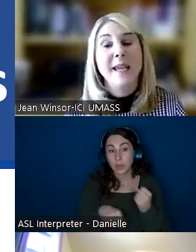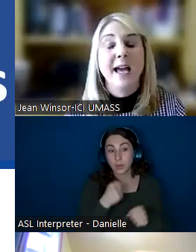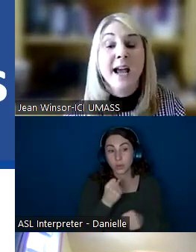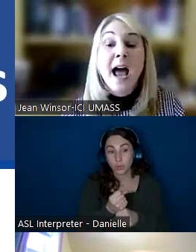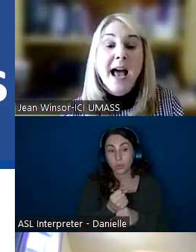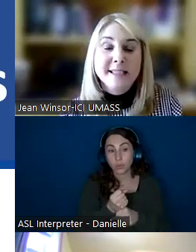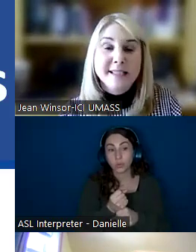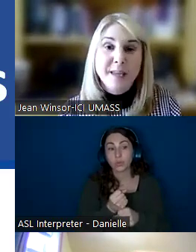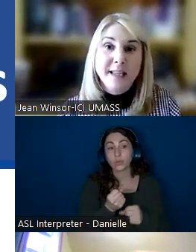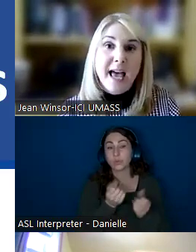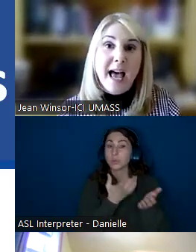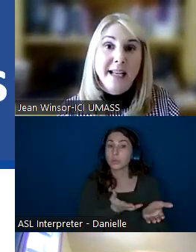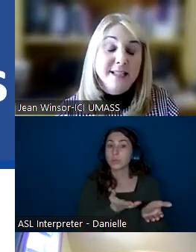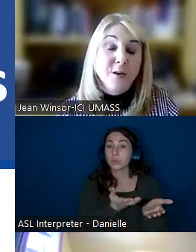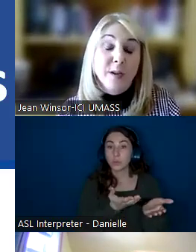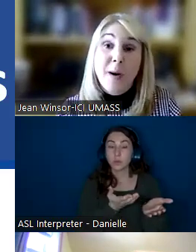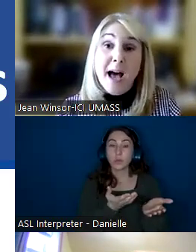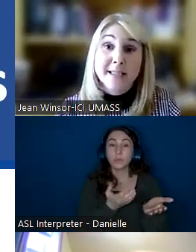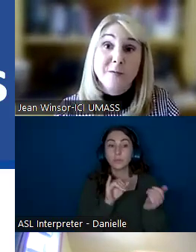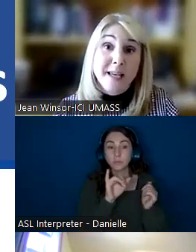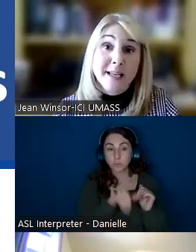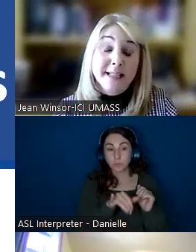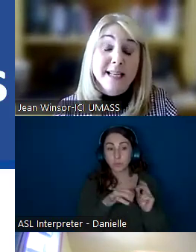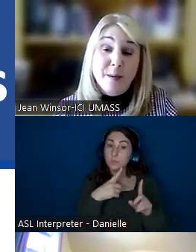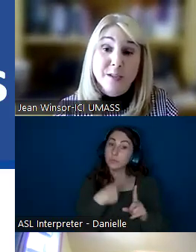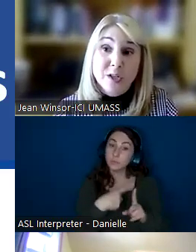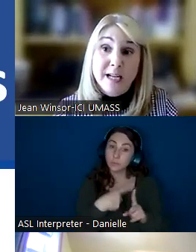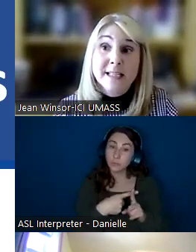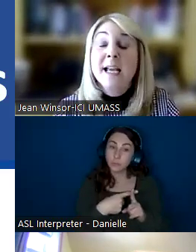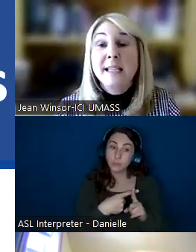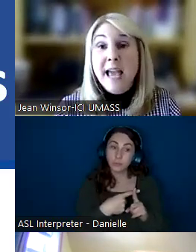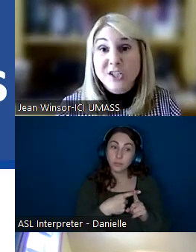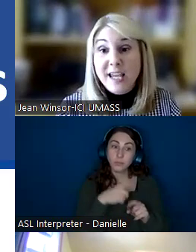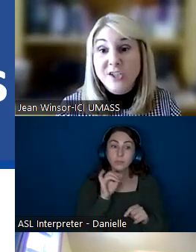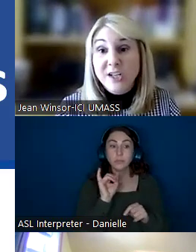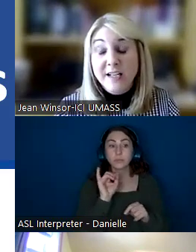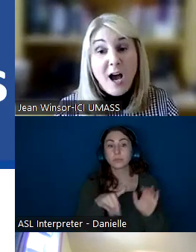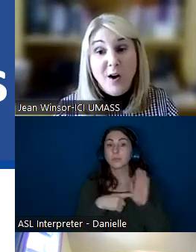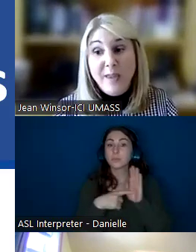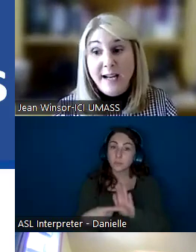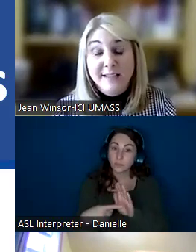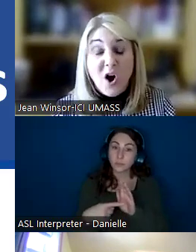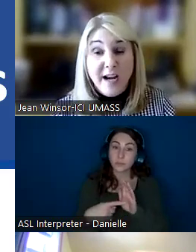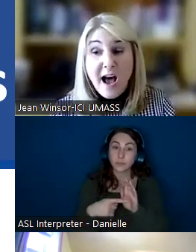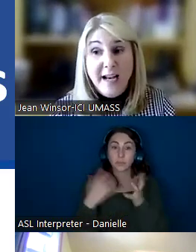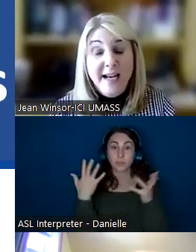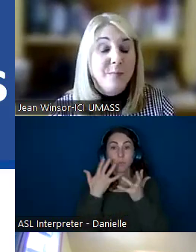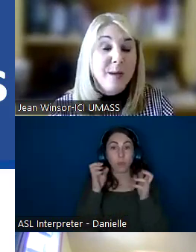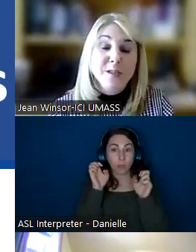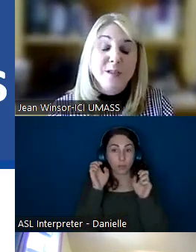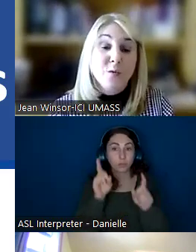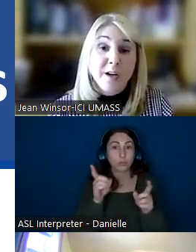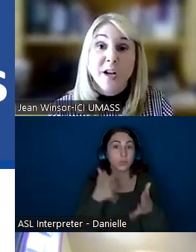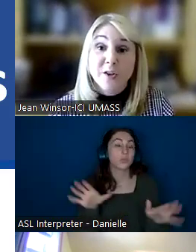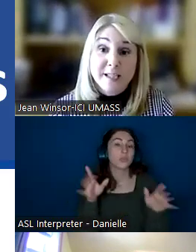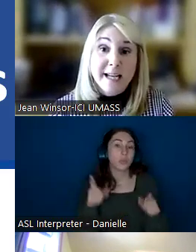up again as something that is a really positive piece and demonstrates the education that has gone on and